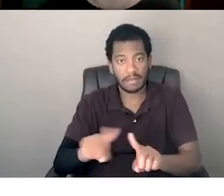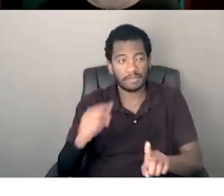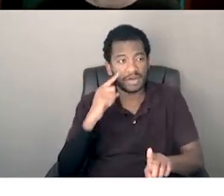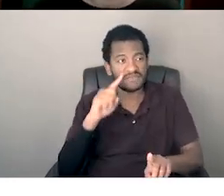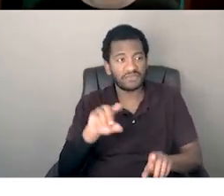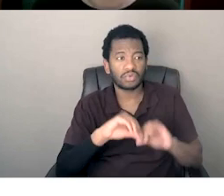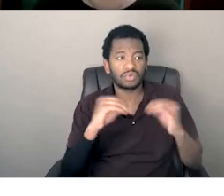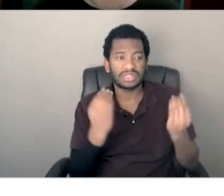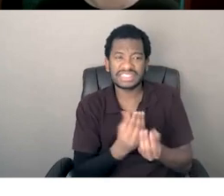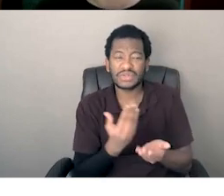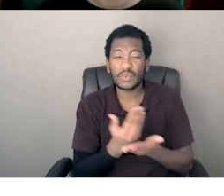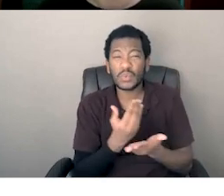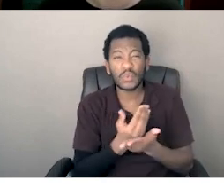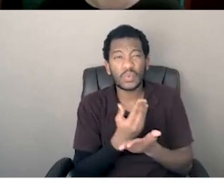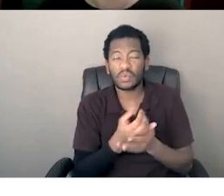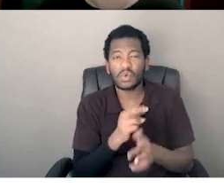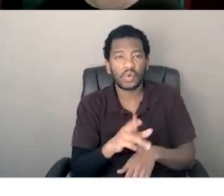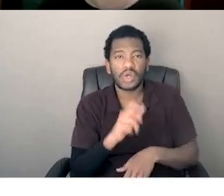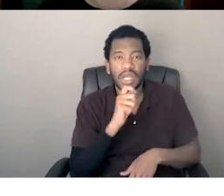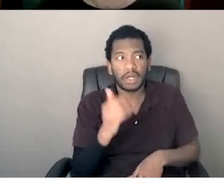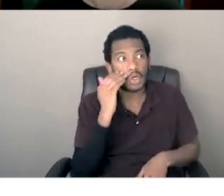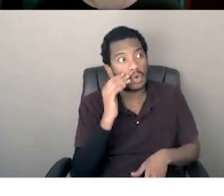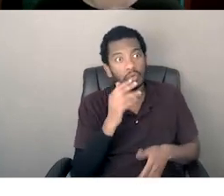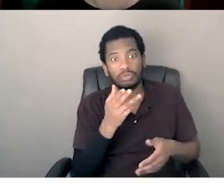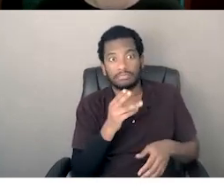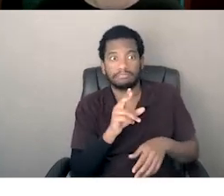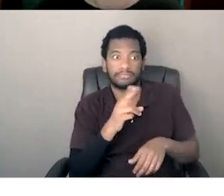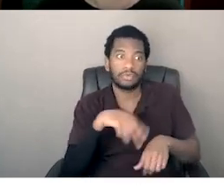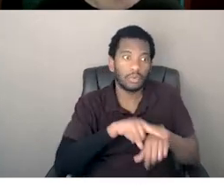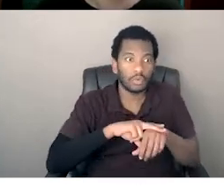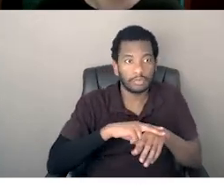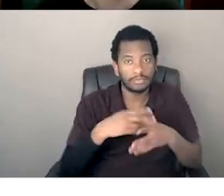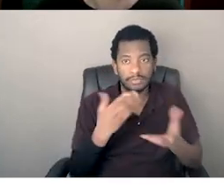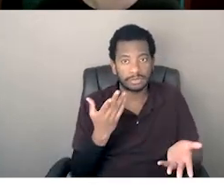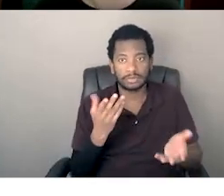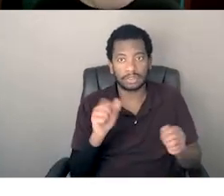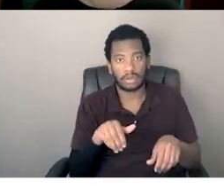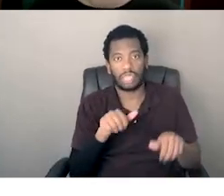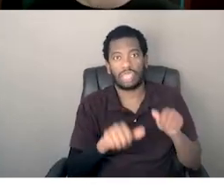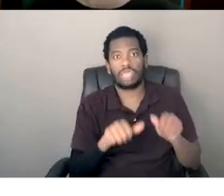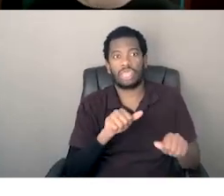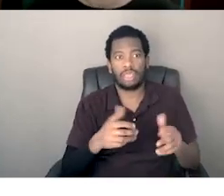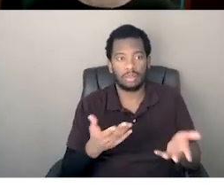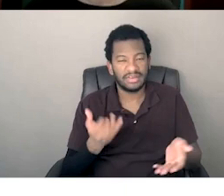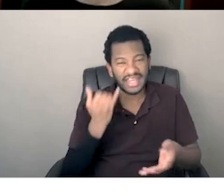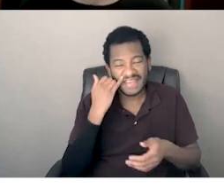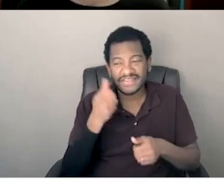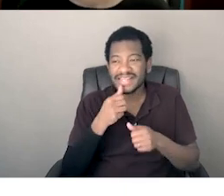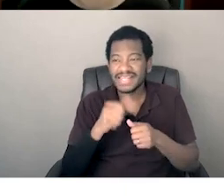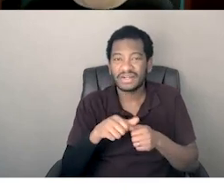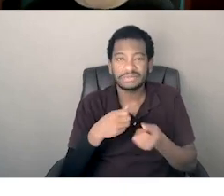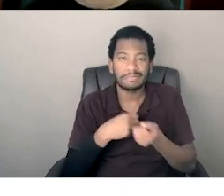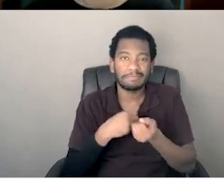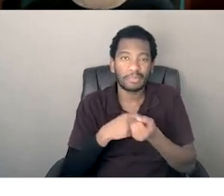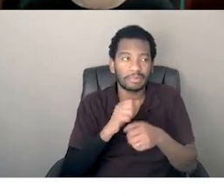established or may not know what the norms are. So like, for example, if letters of support are required, organizations not